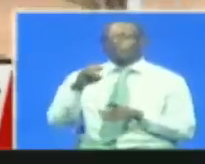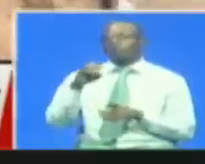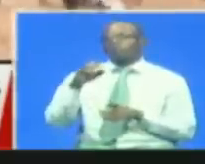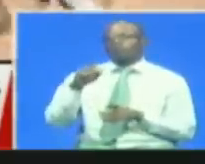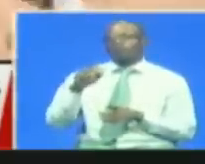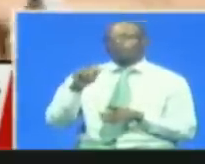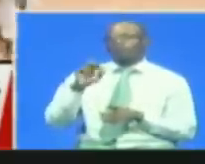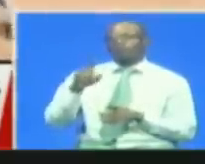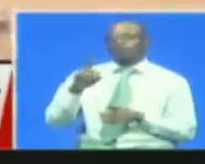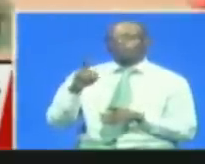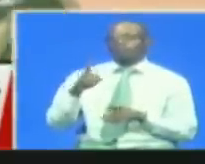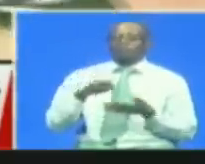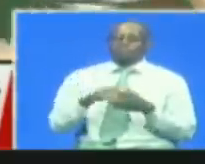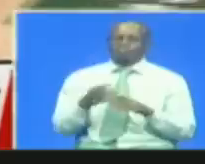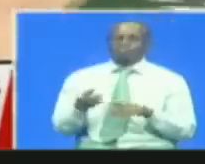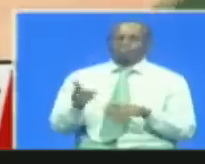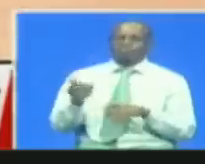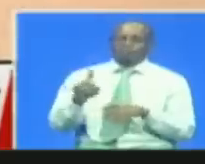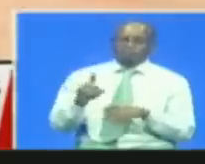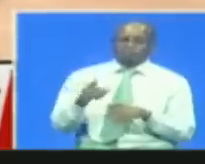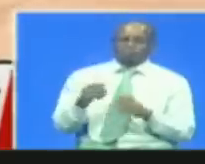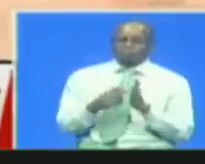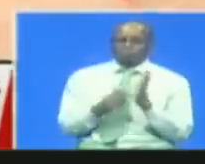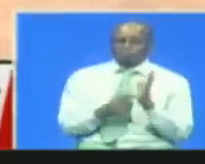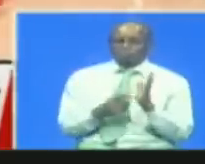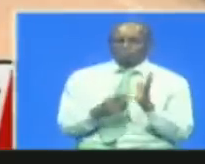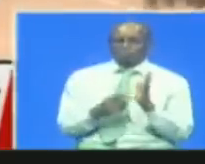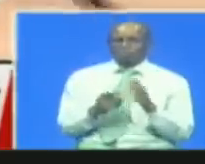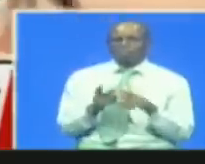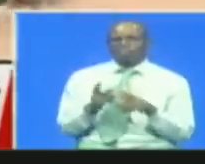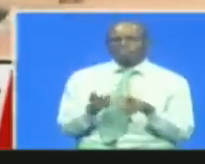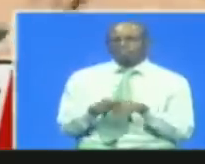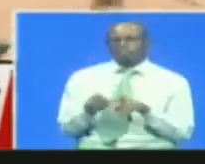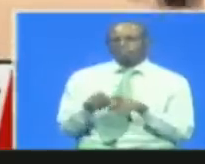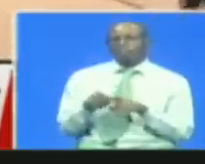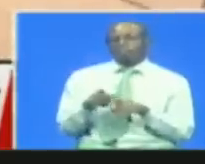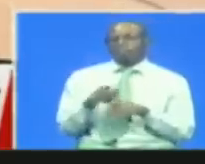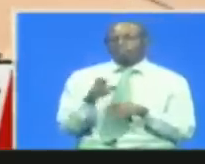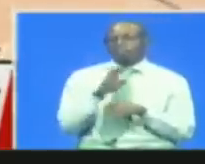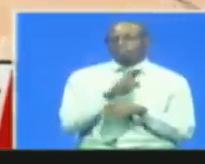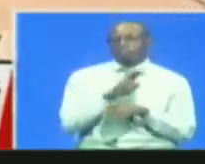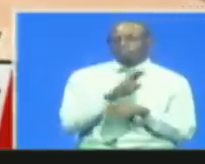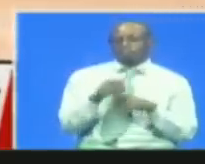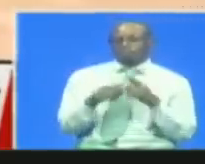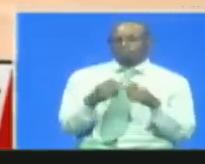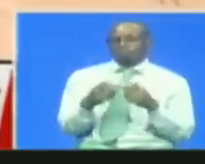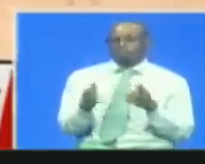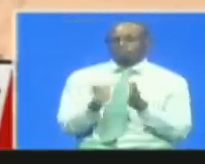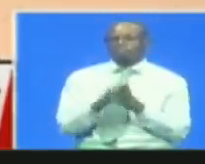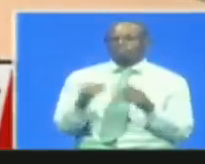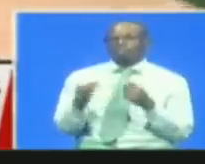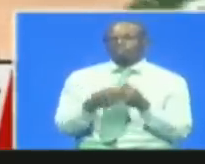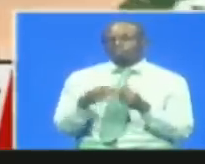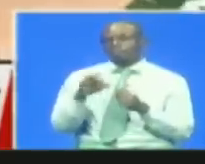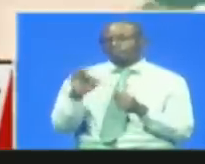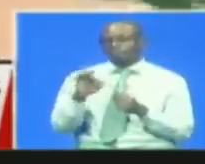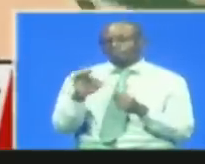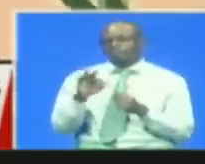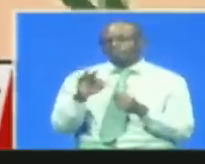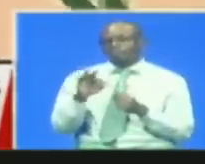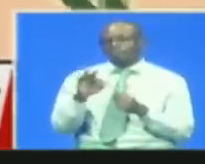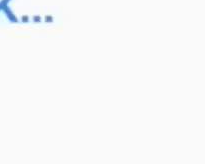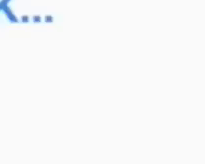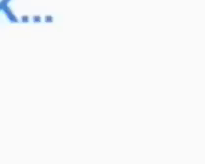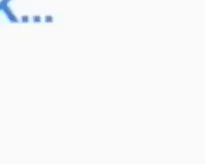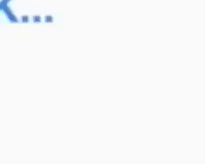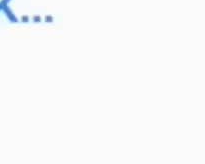Lowry added 30 for the Raptors, who led by as many as 13 early and took an 83-76 lead into the final quarter. The Bucks